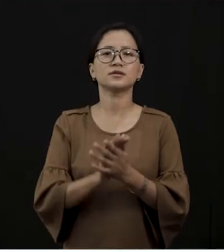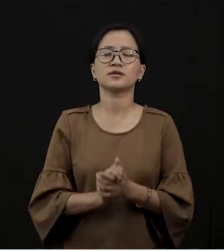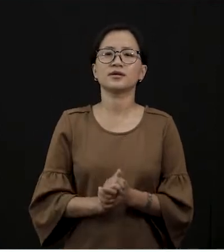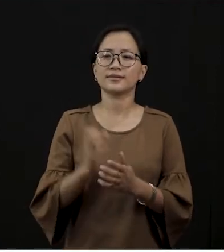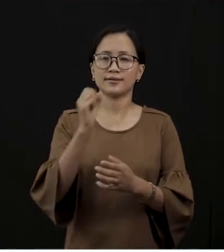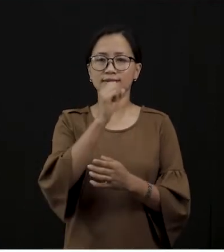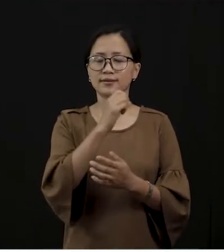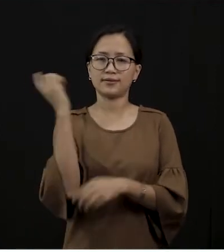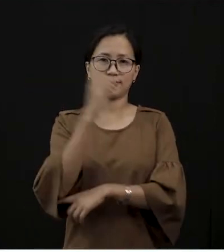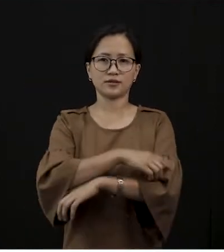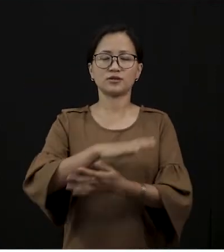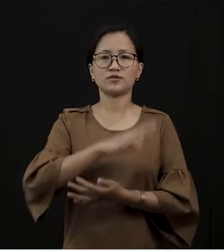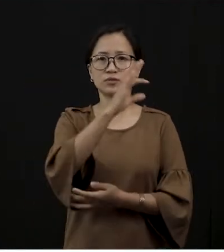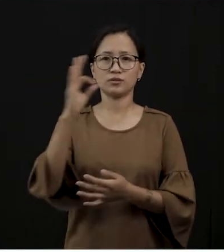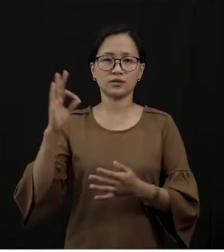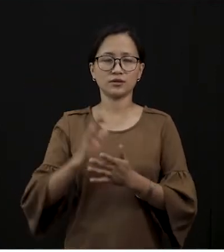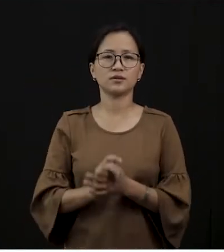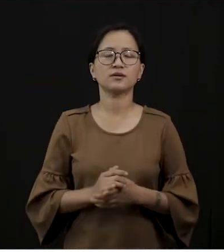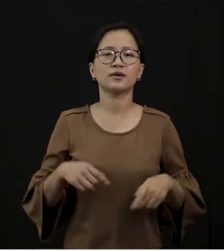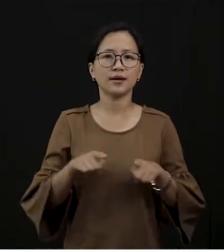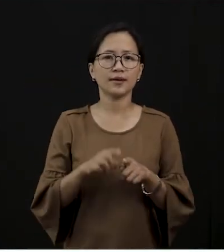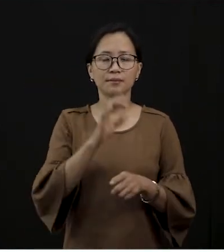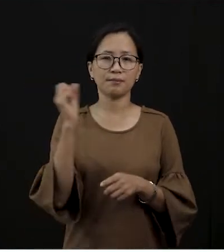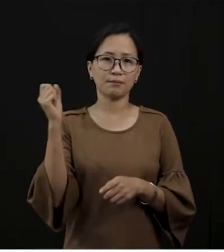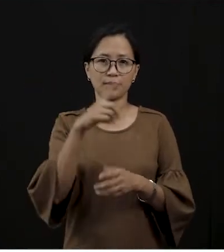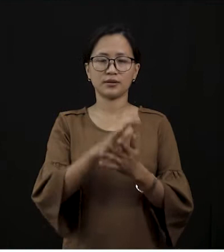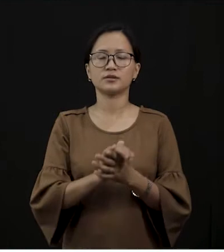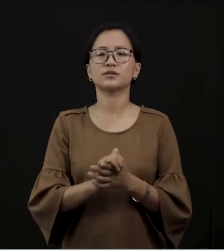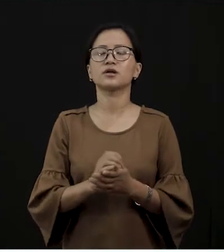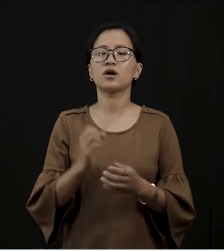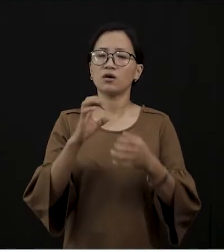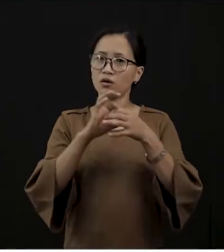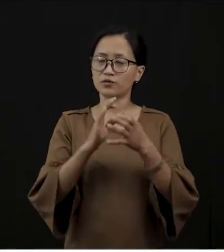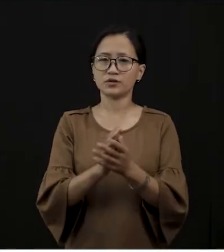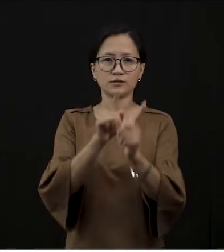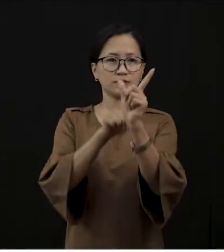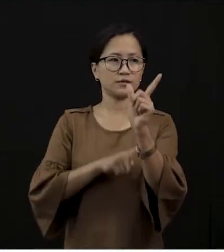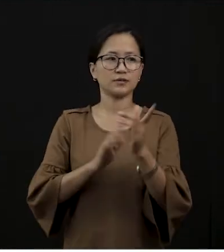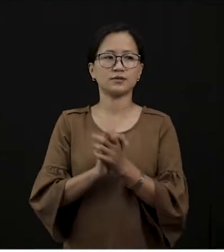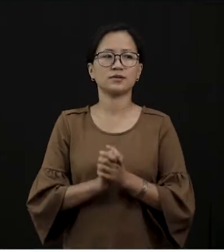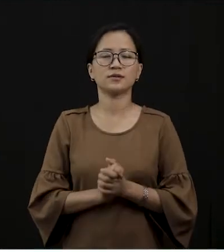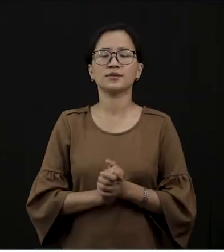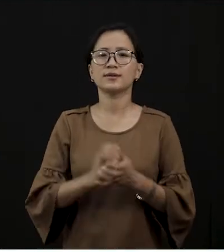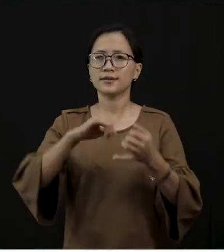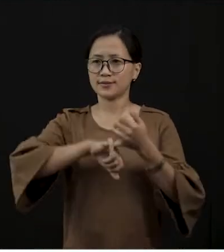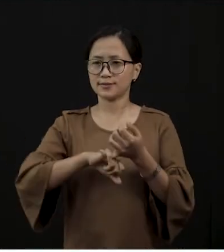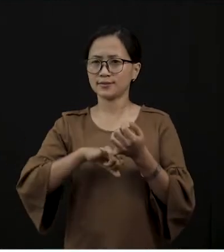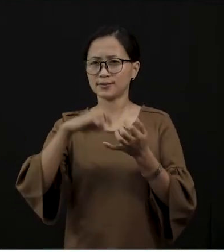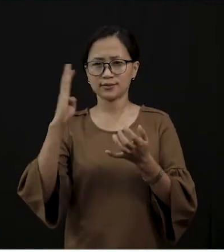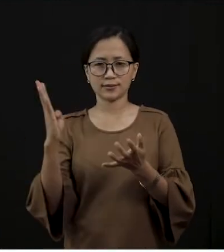of the year in order. Then recognize the seasons in a